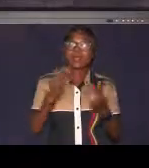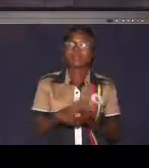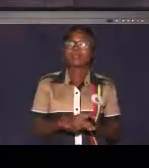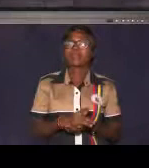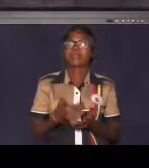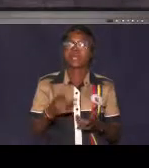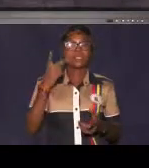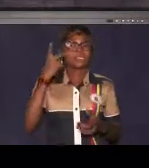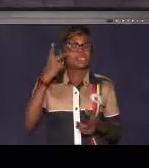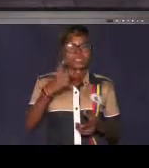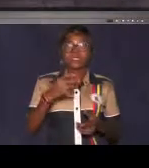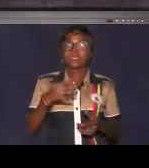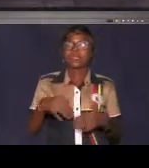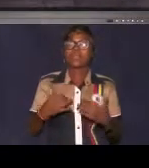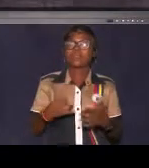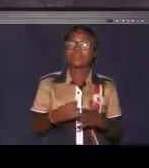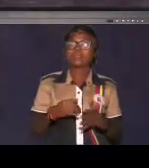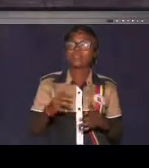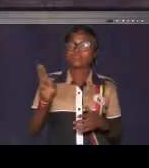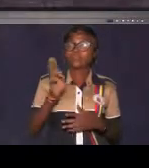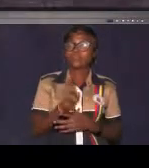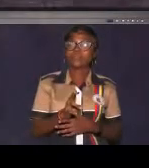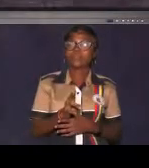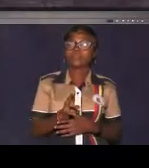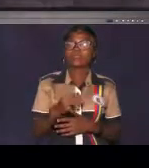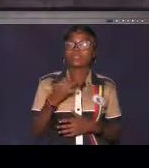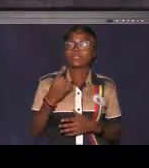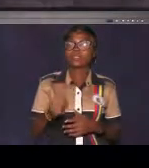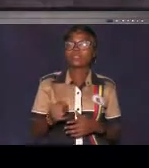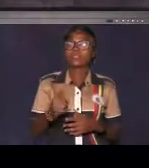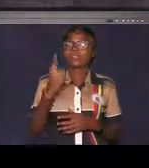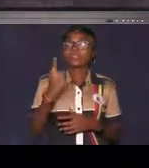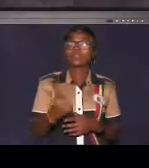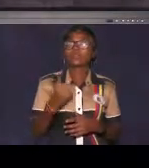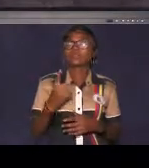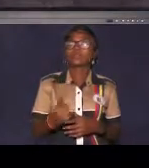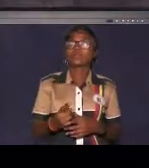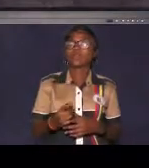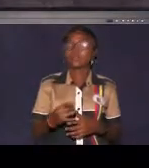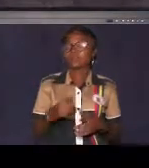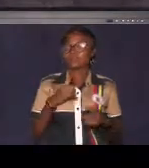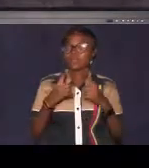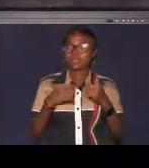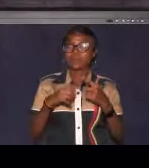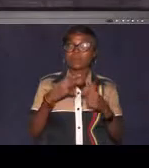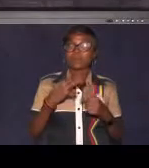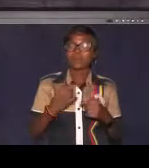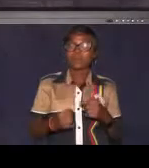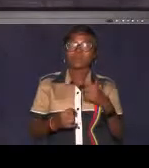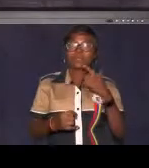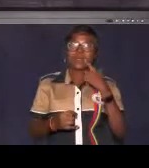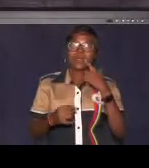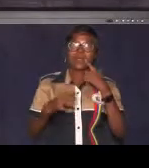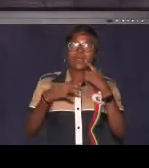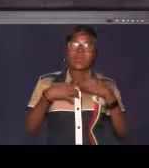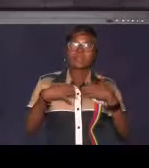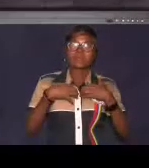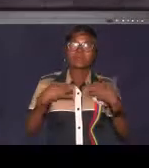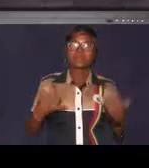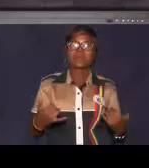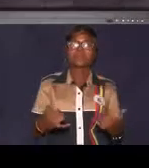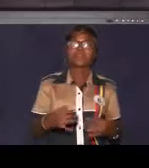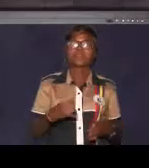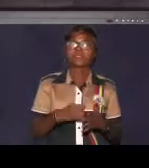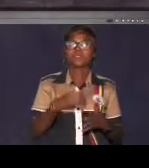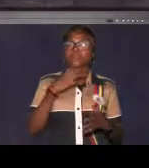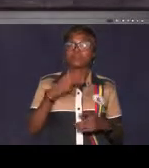used in a singular sense. This species of animal, talking about one animal now, is unique